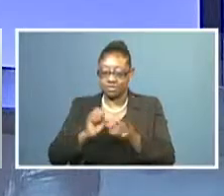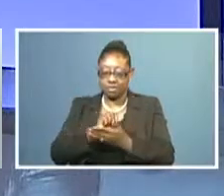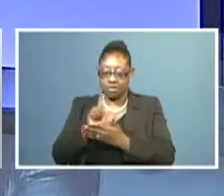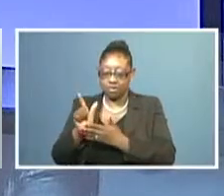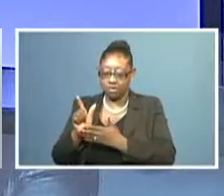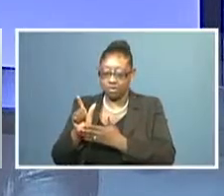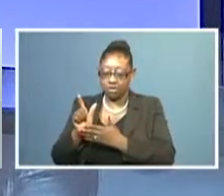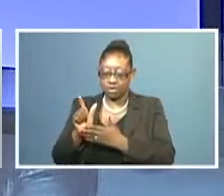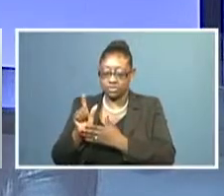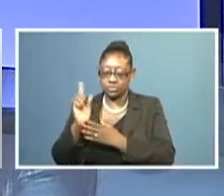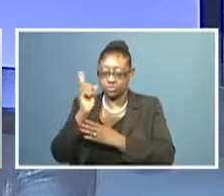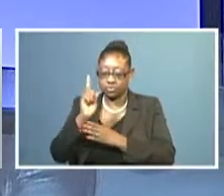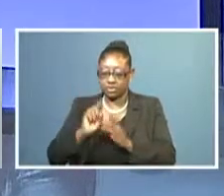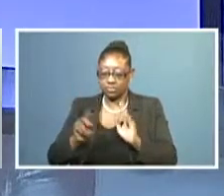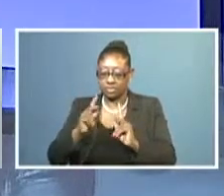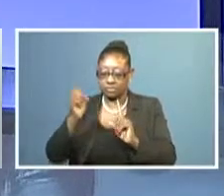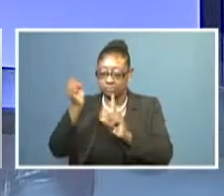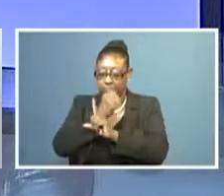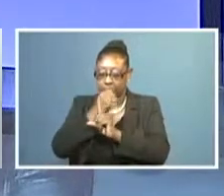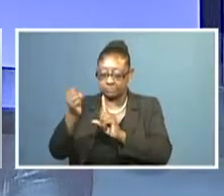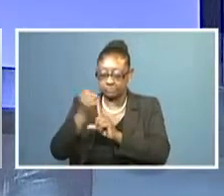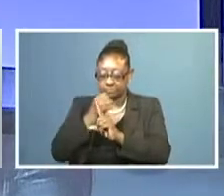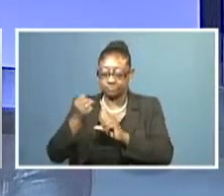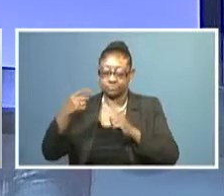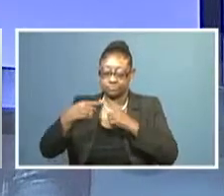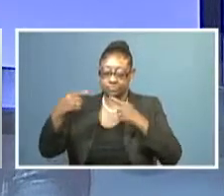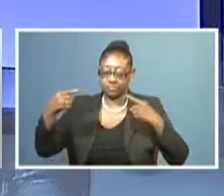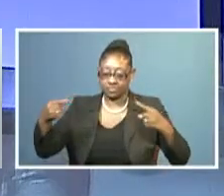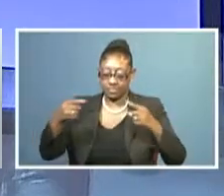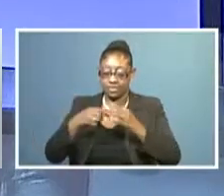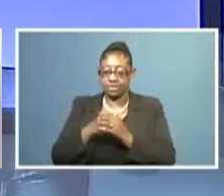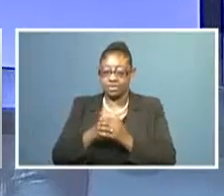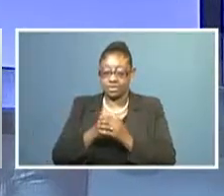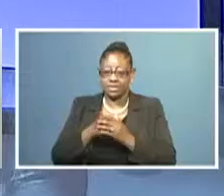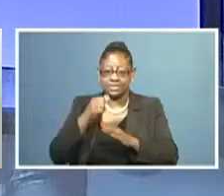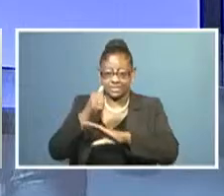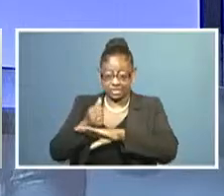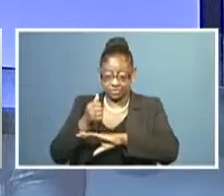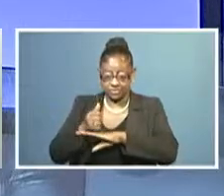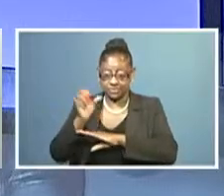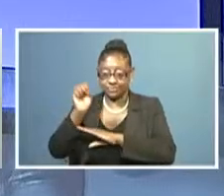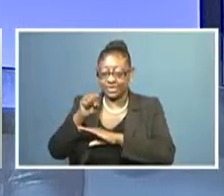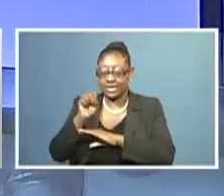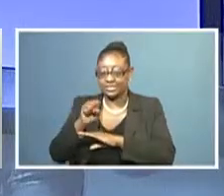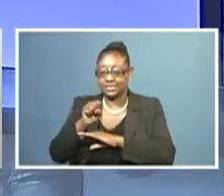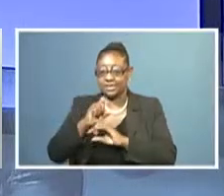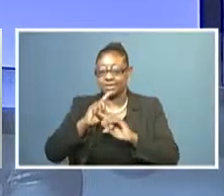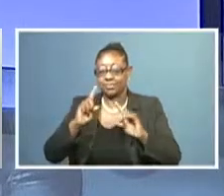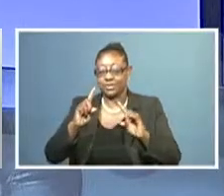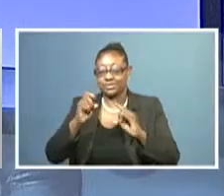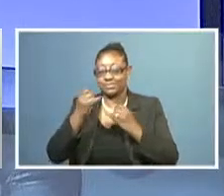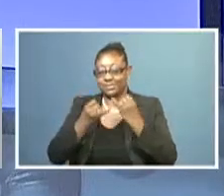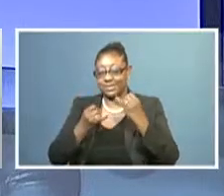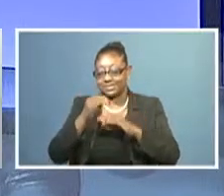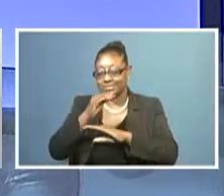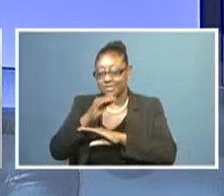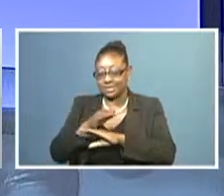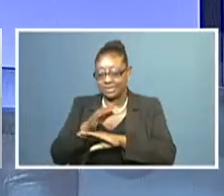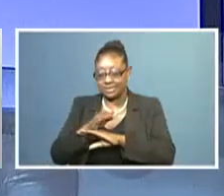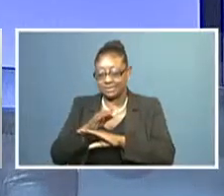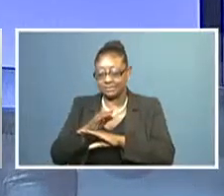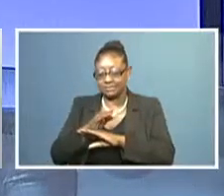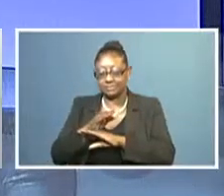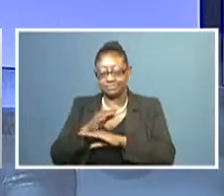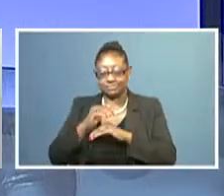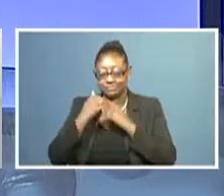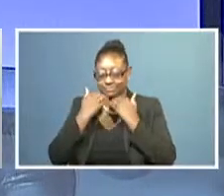are repeated episodes of abuse and harm. Dangerous? Yes. But as the case last night, at times